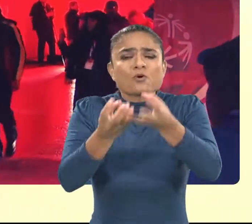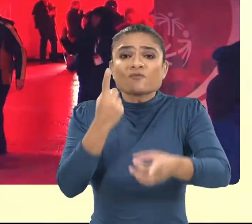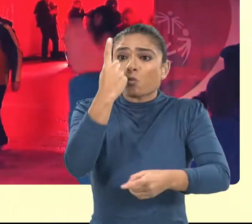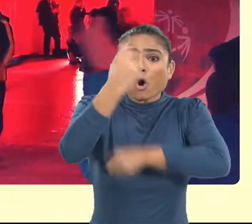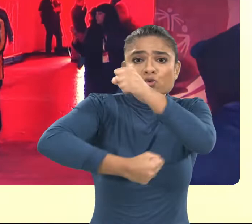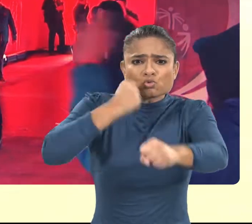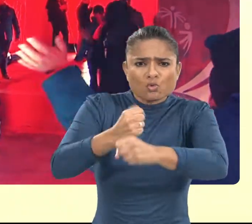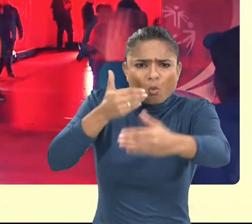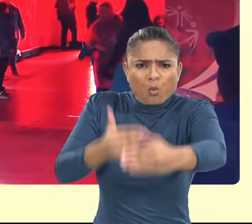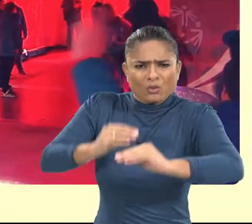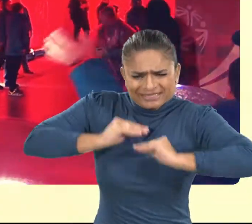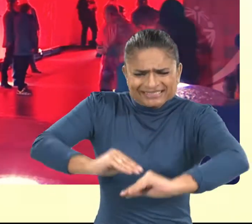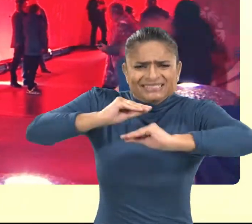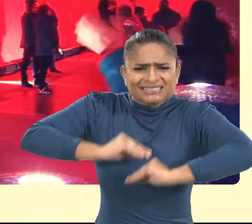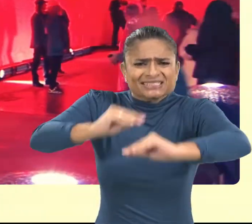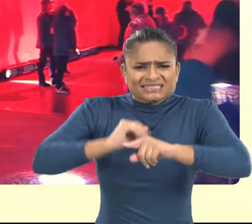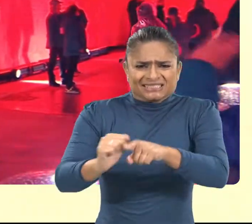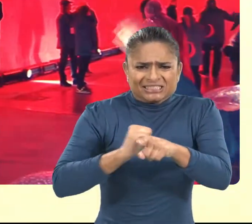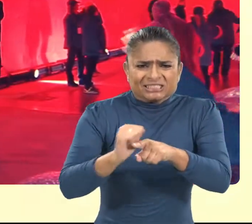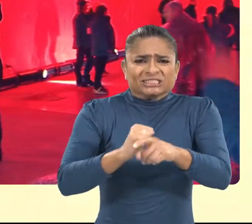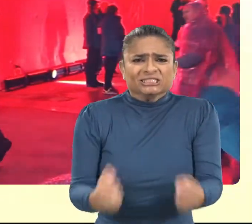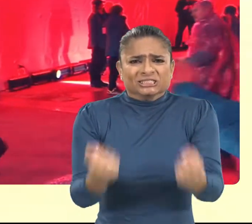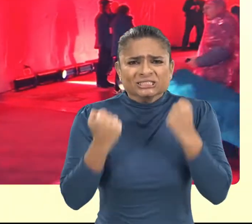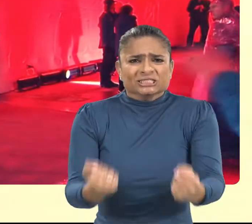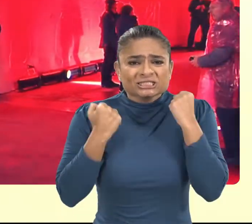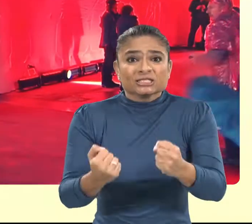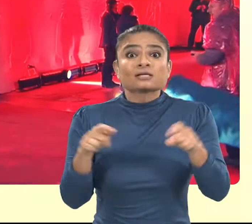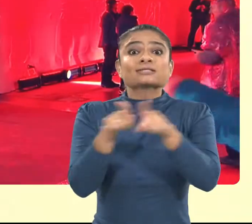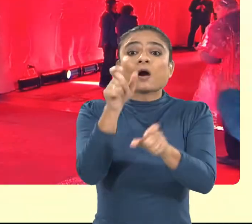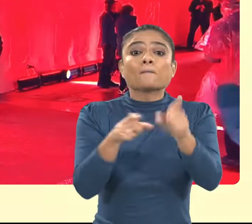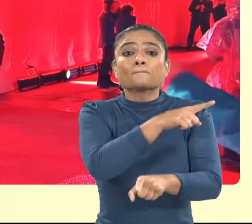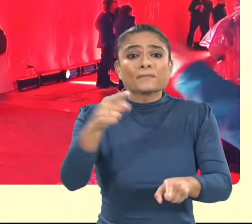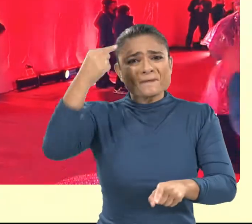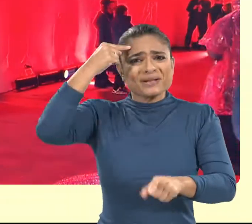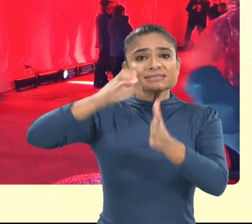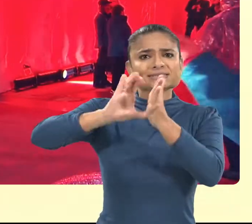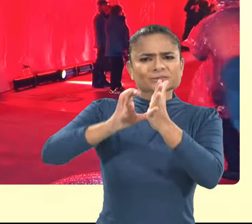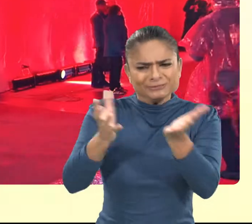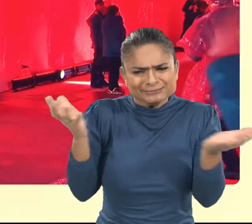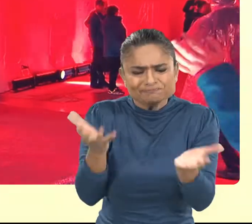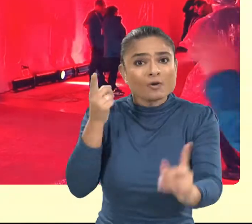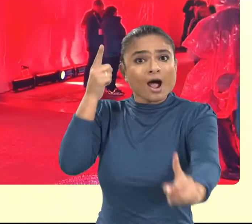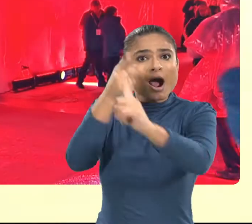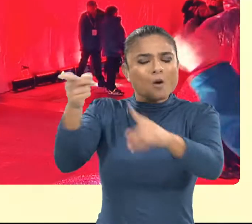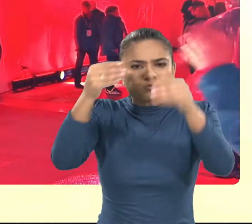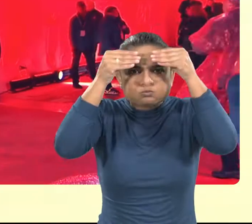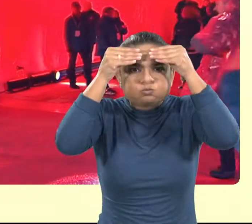provide year-round training for men, women, and children with intellectual disabilities. Their goal is to transform their lives through joy